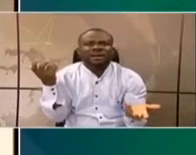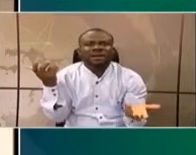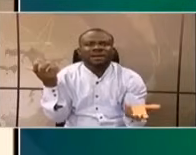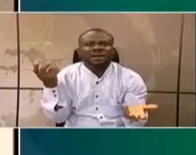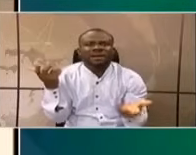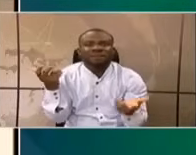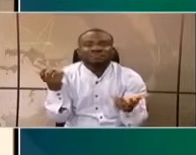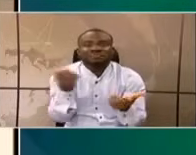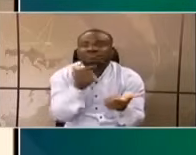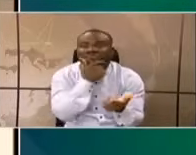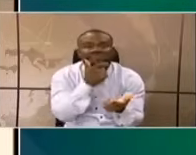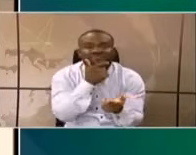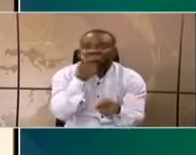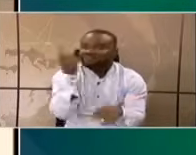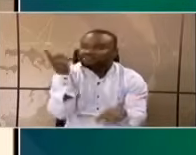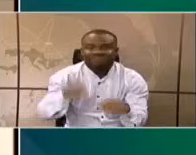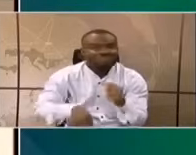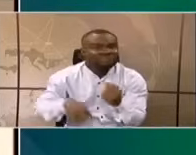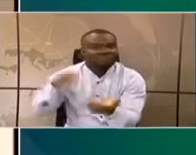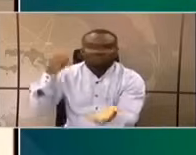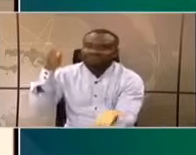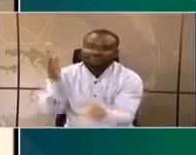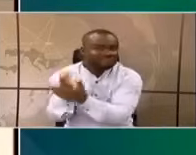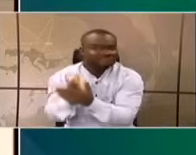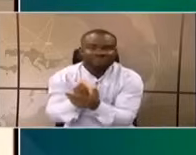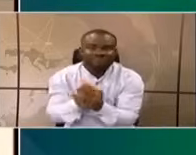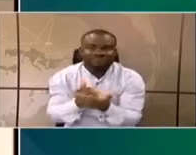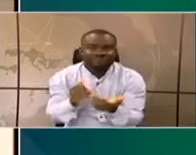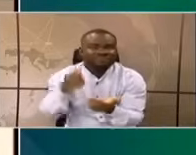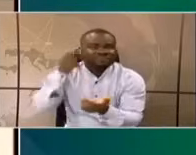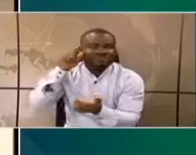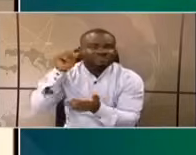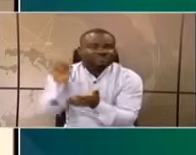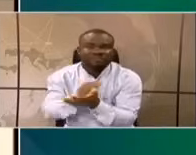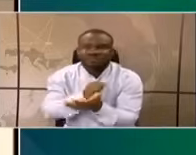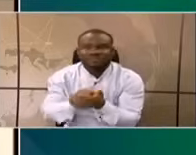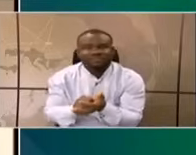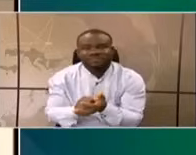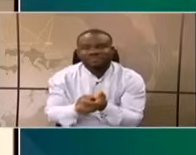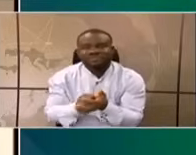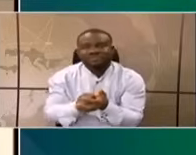Eti, ama agroni dieno ayating.